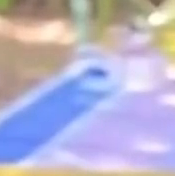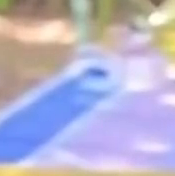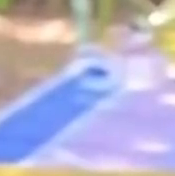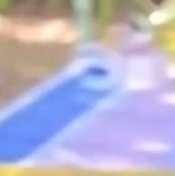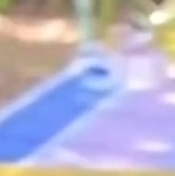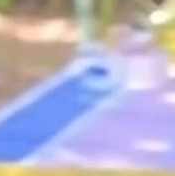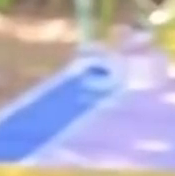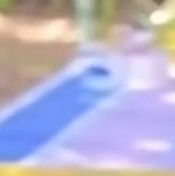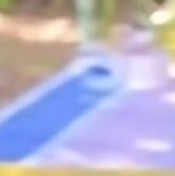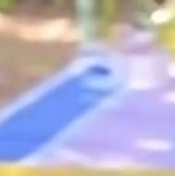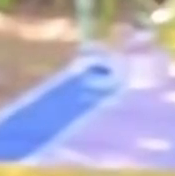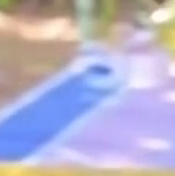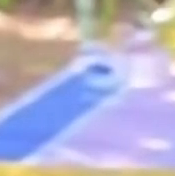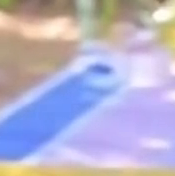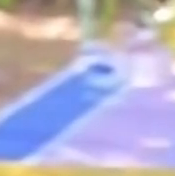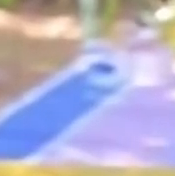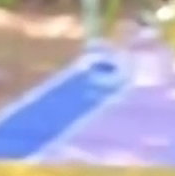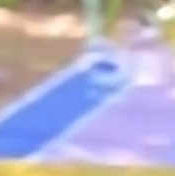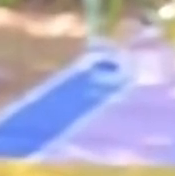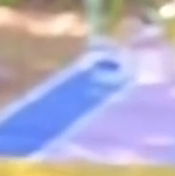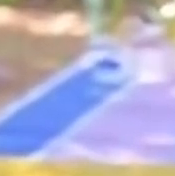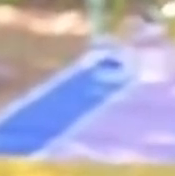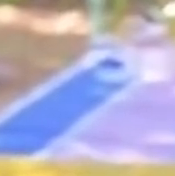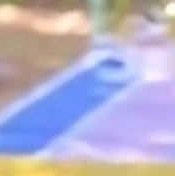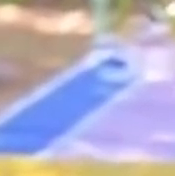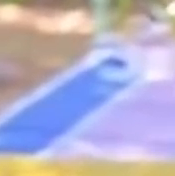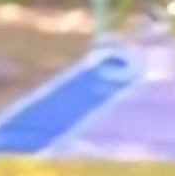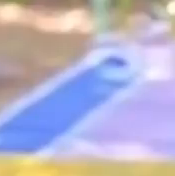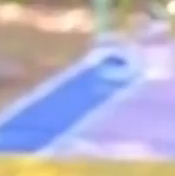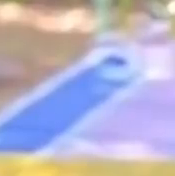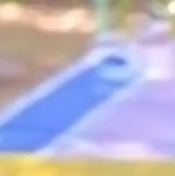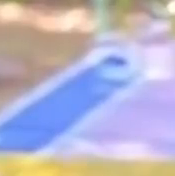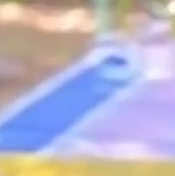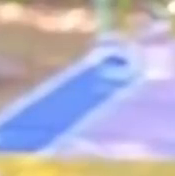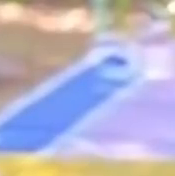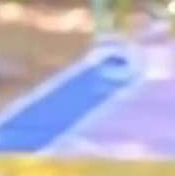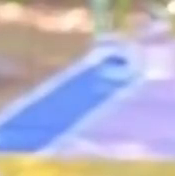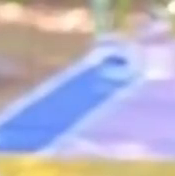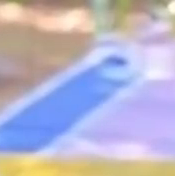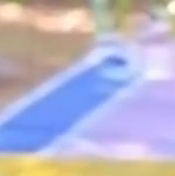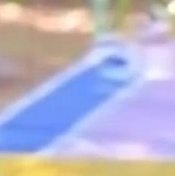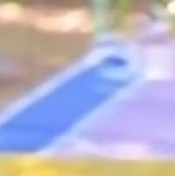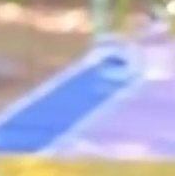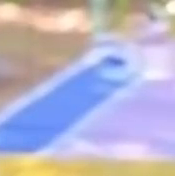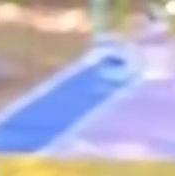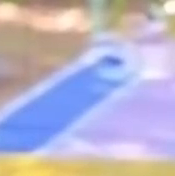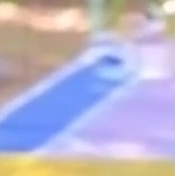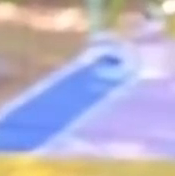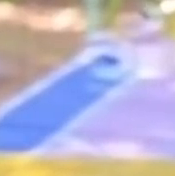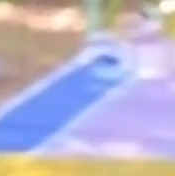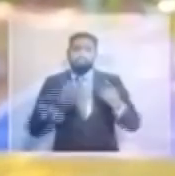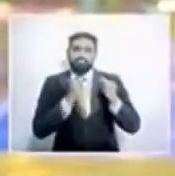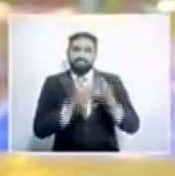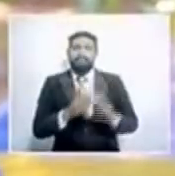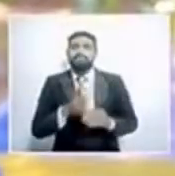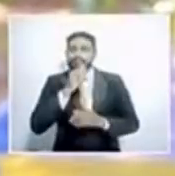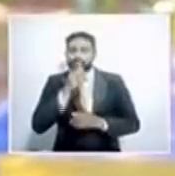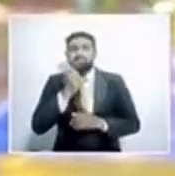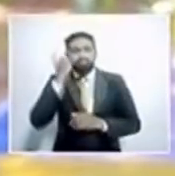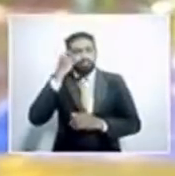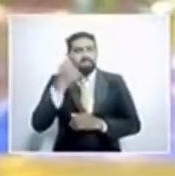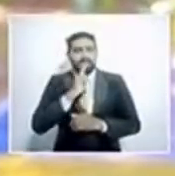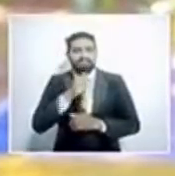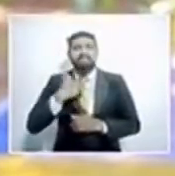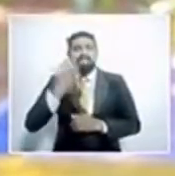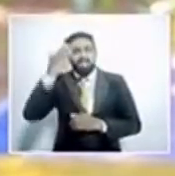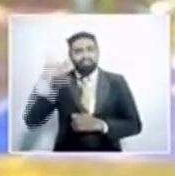Over 550 families will benefit from this project. At this moment, I would like to call to memory our parents, the former chairman of the